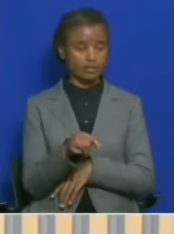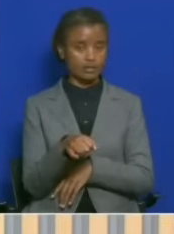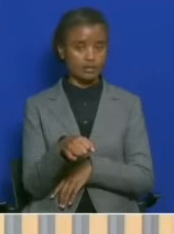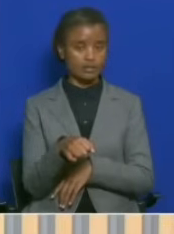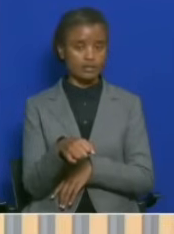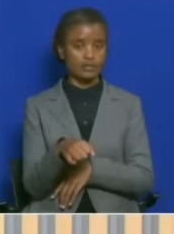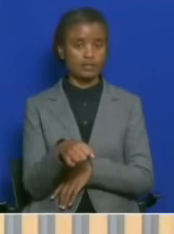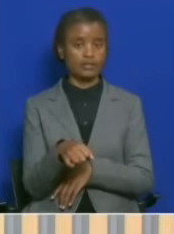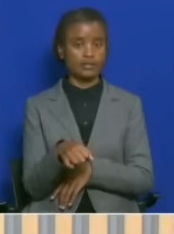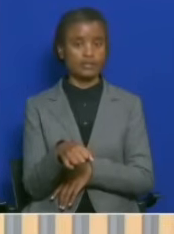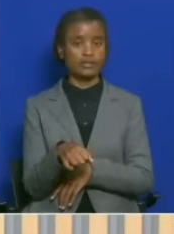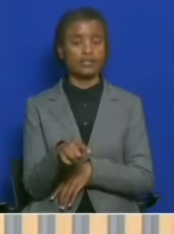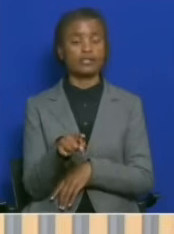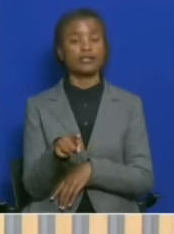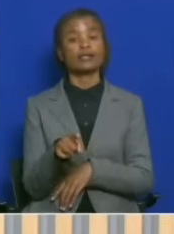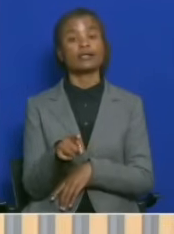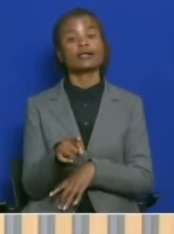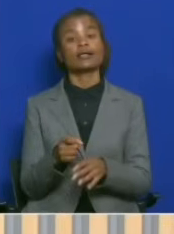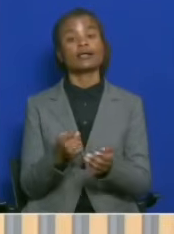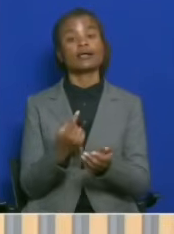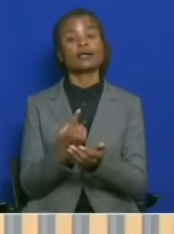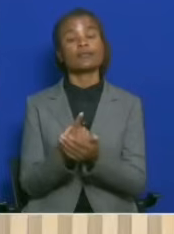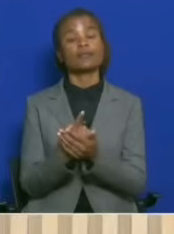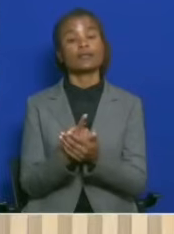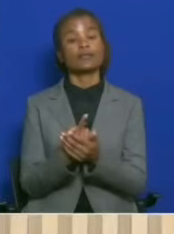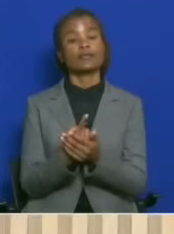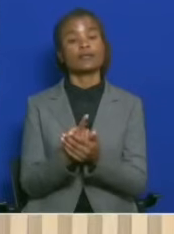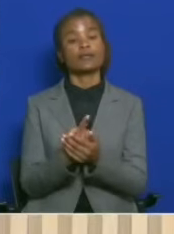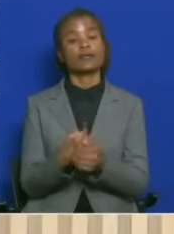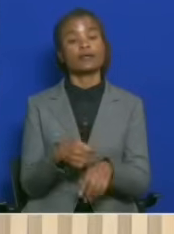There's an exchange in 5195.